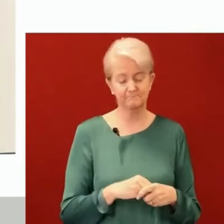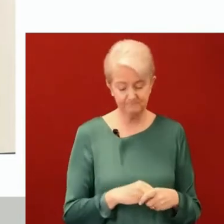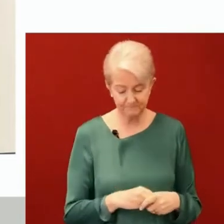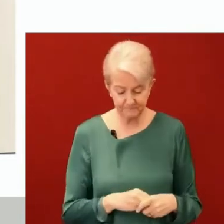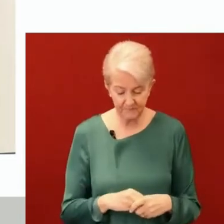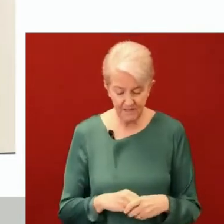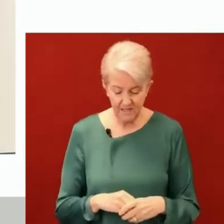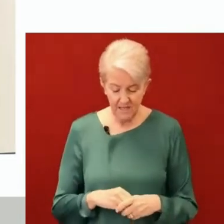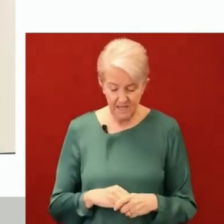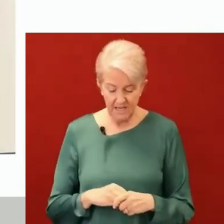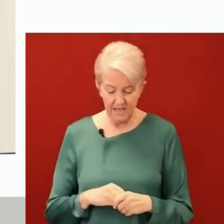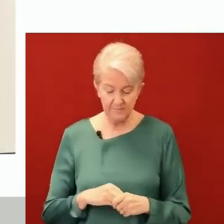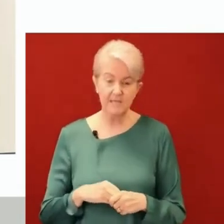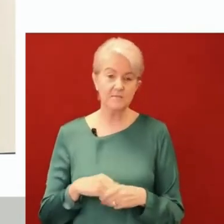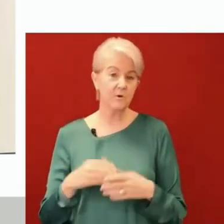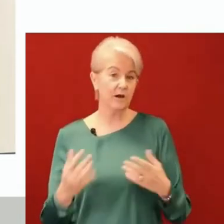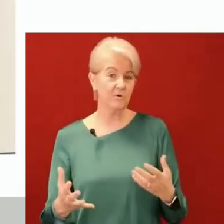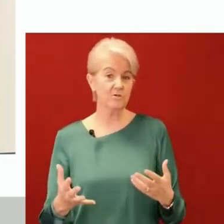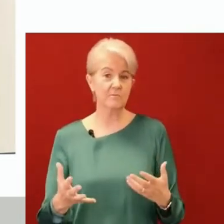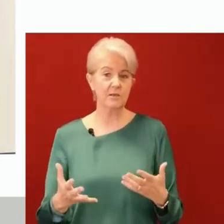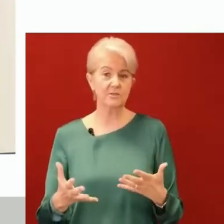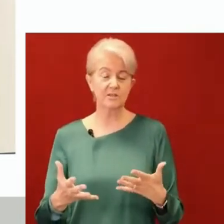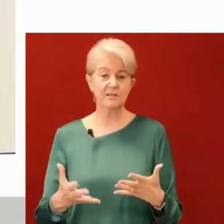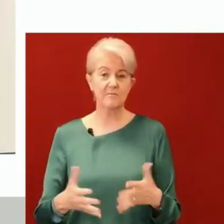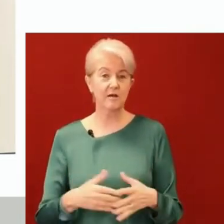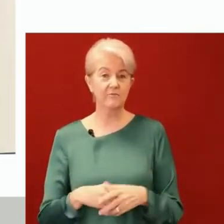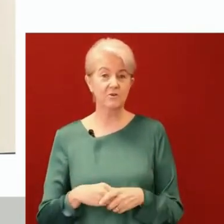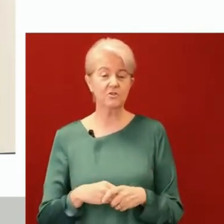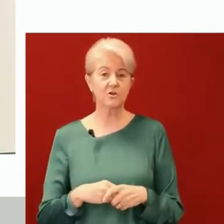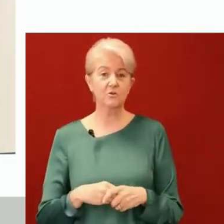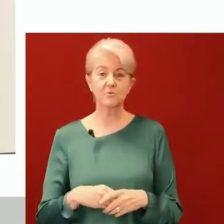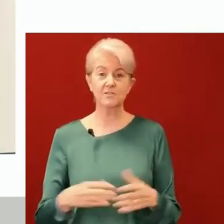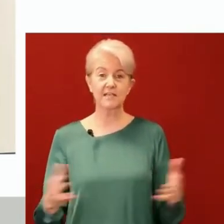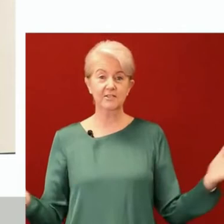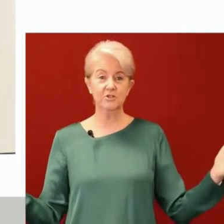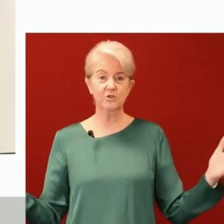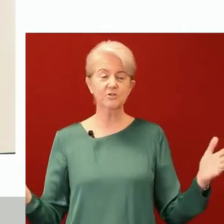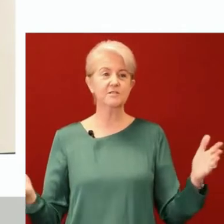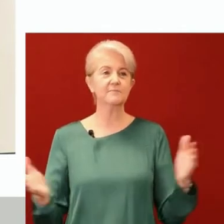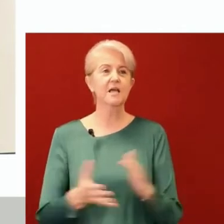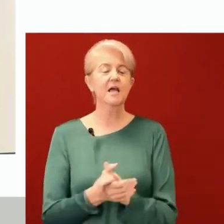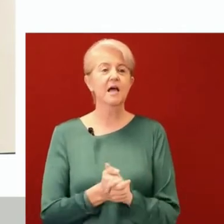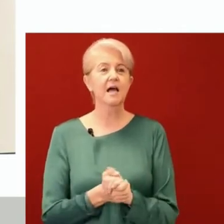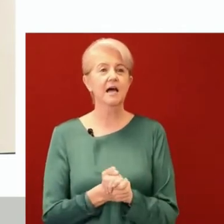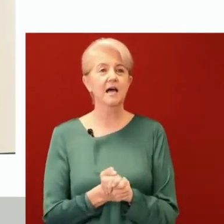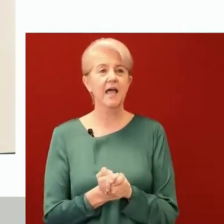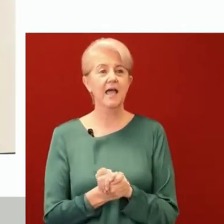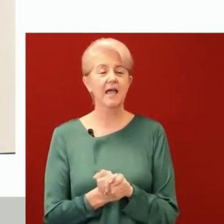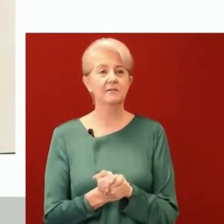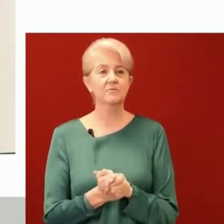mum. Here's where I also mentioned that my first job was selling shoes